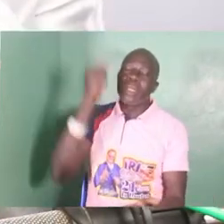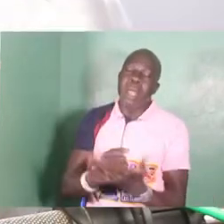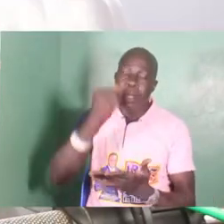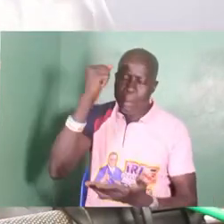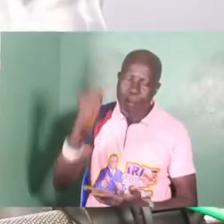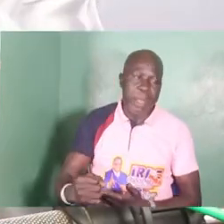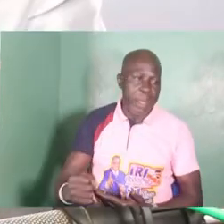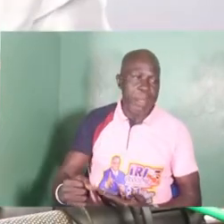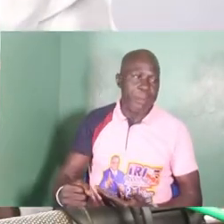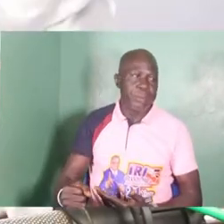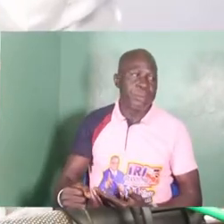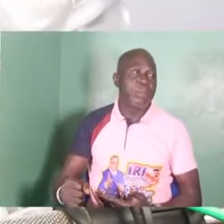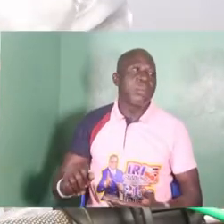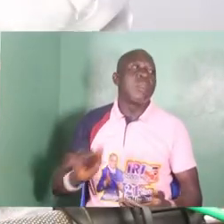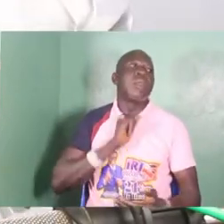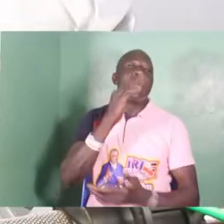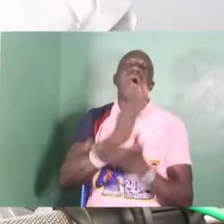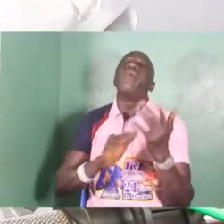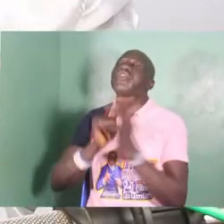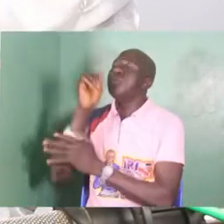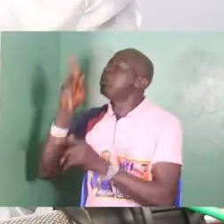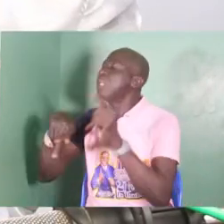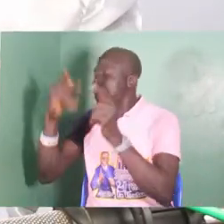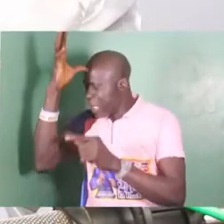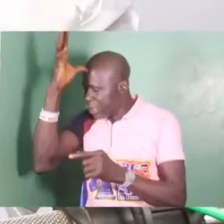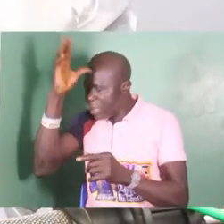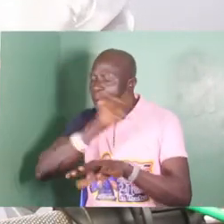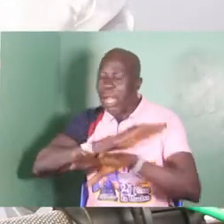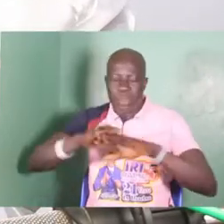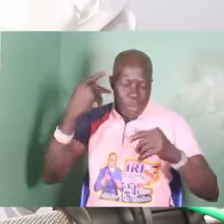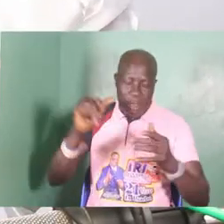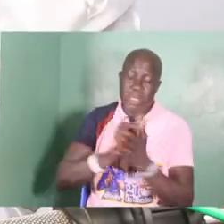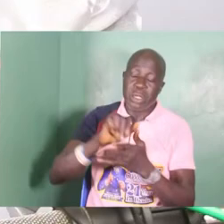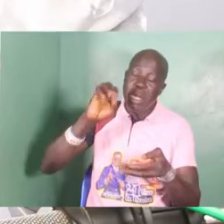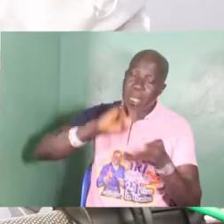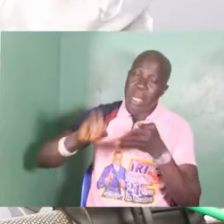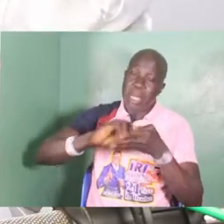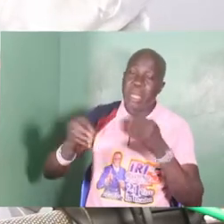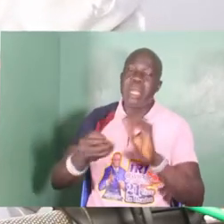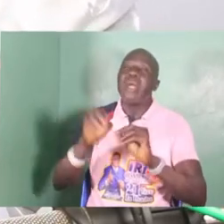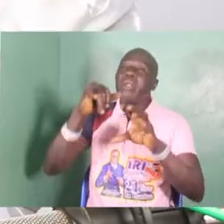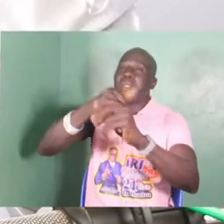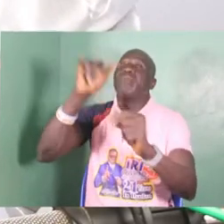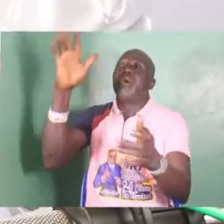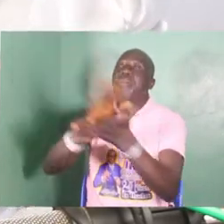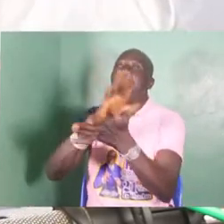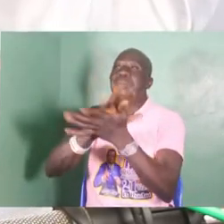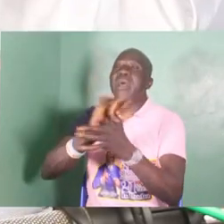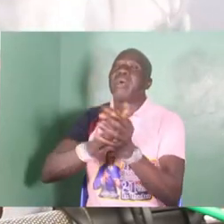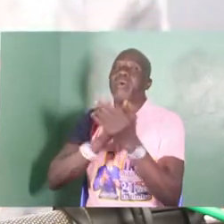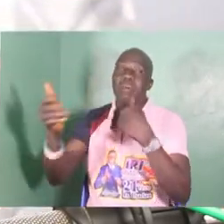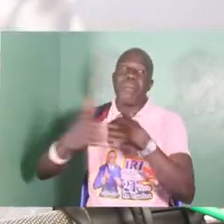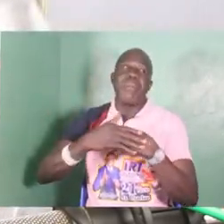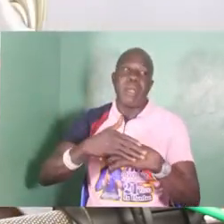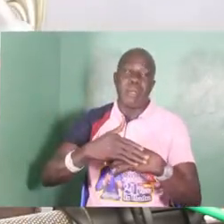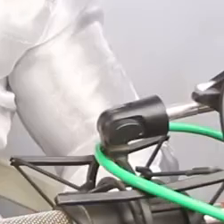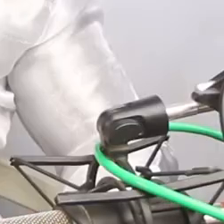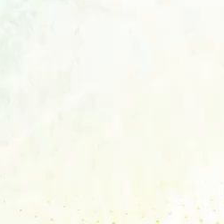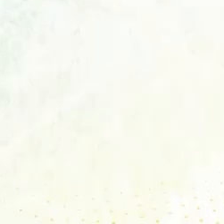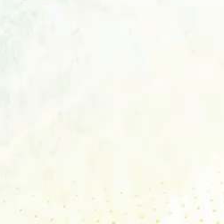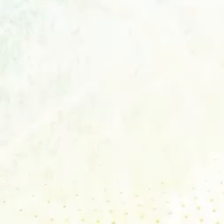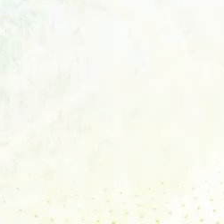name of Jesus. I want to say, Daddy, I have my team. Some people say that if you don't have your candle back, take your pen and push and call me